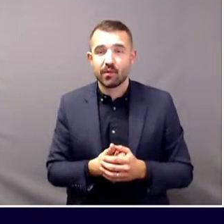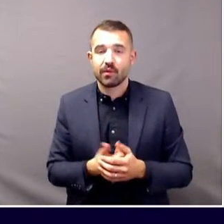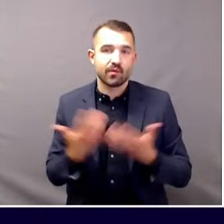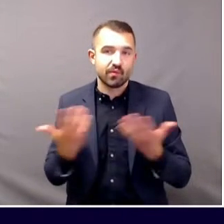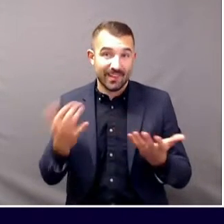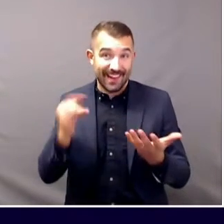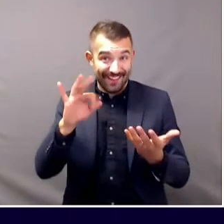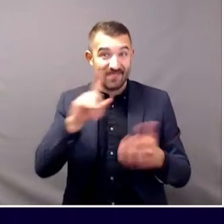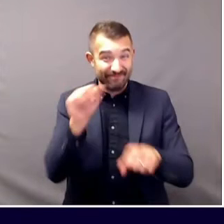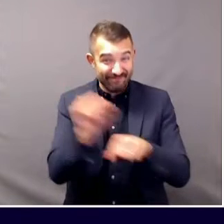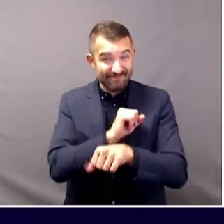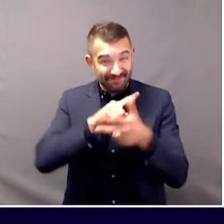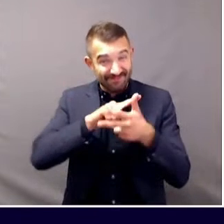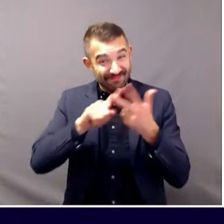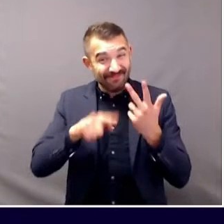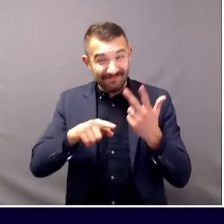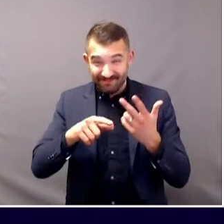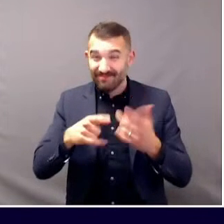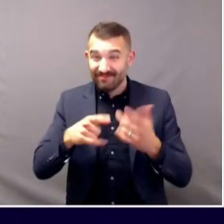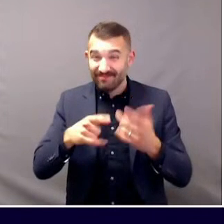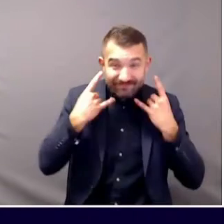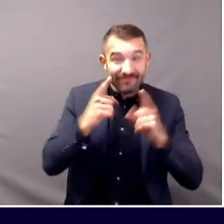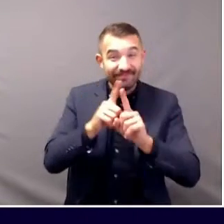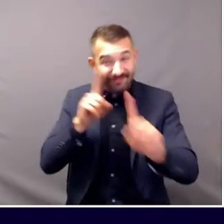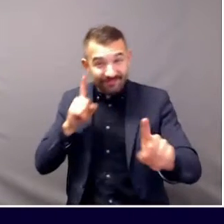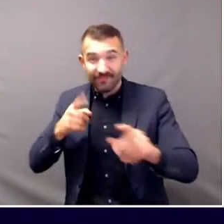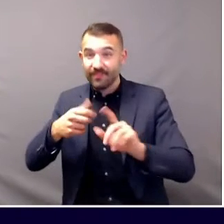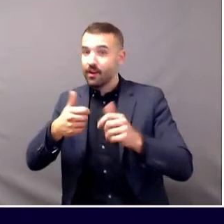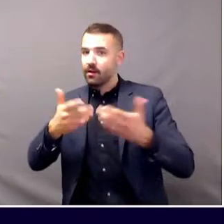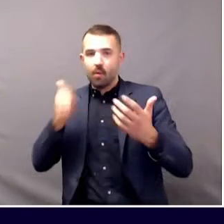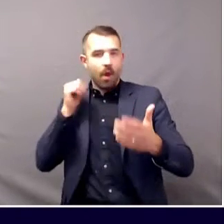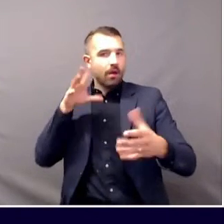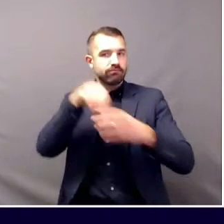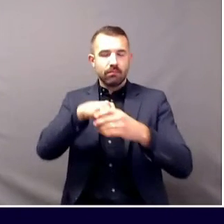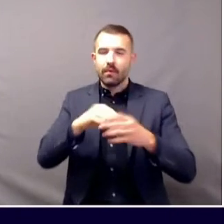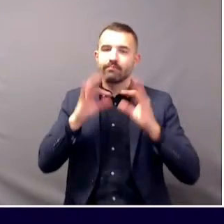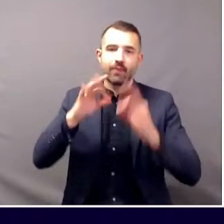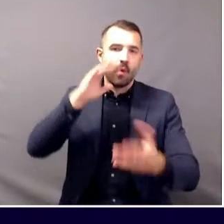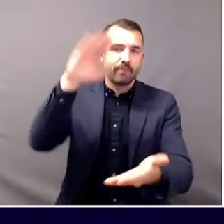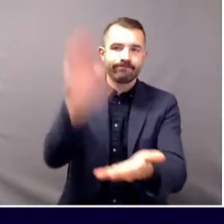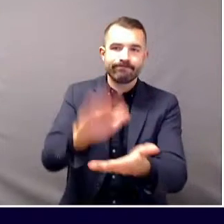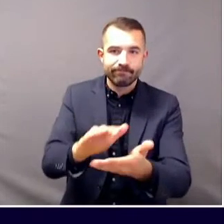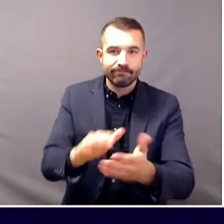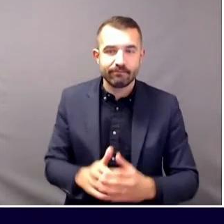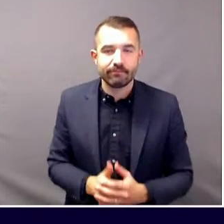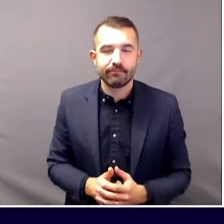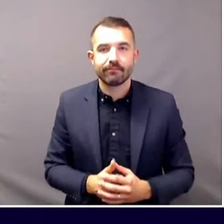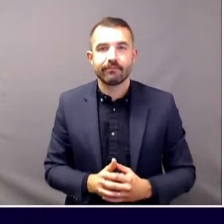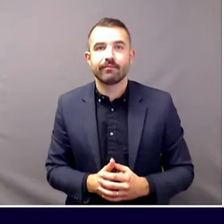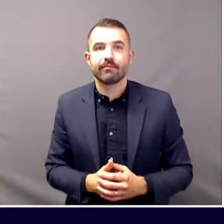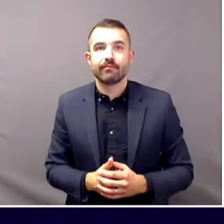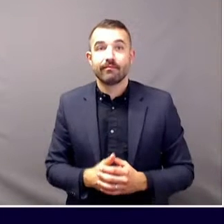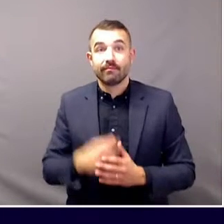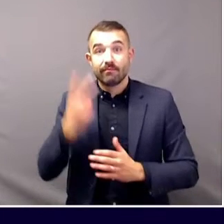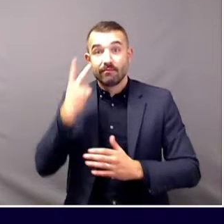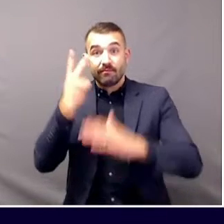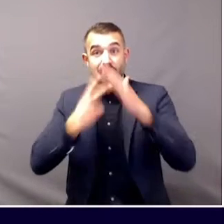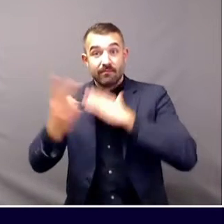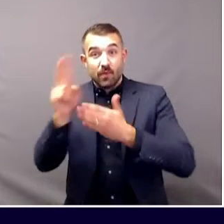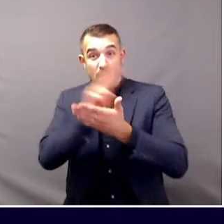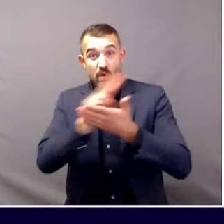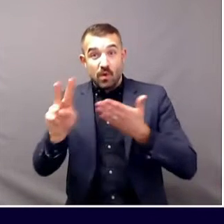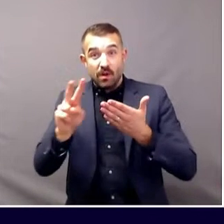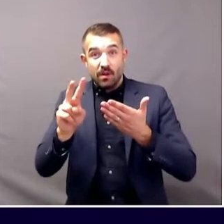that's the question in front of us. And that will determine what the next 2 weeks, let alone 2 months, look like. Do you see